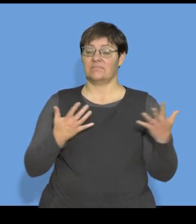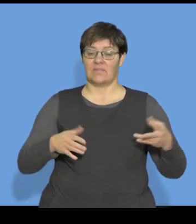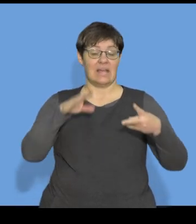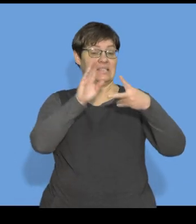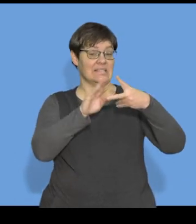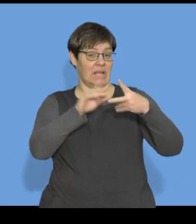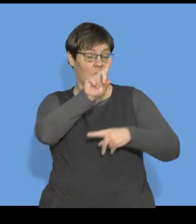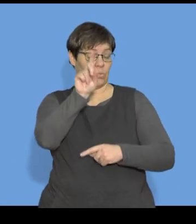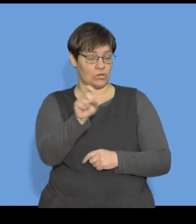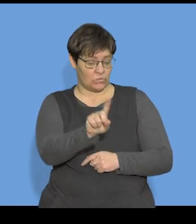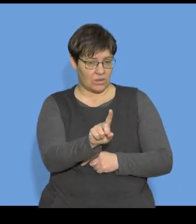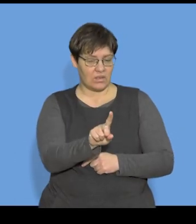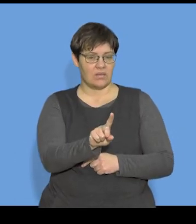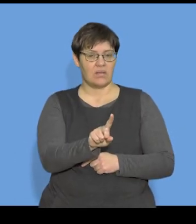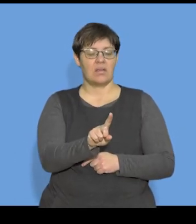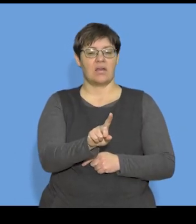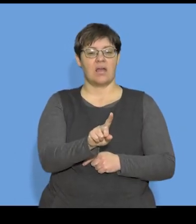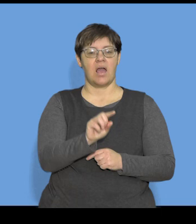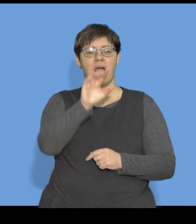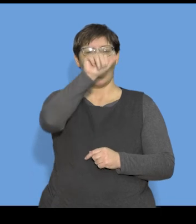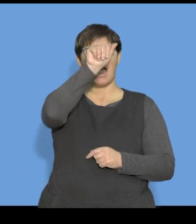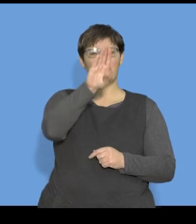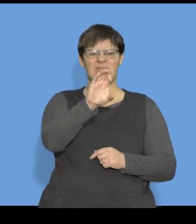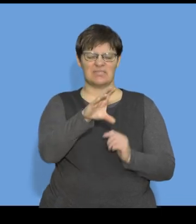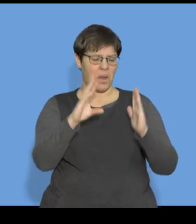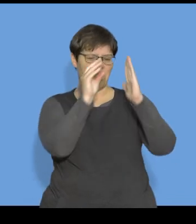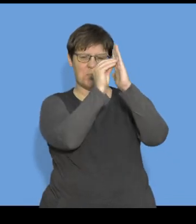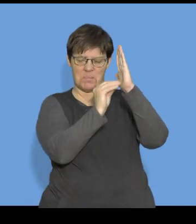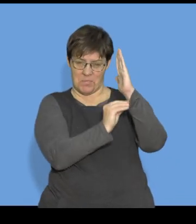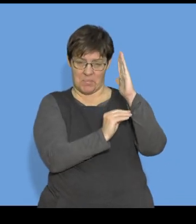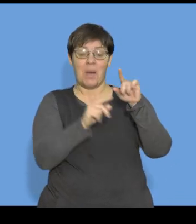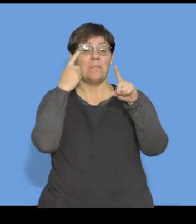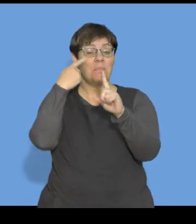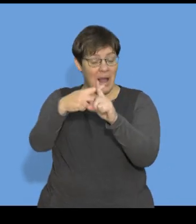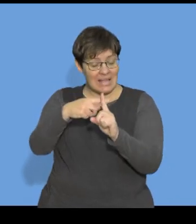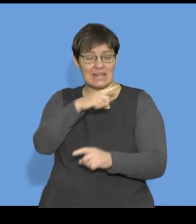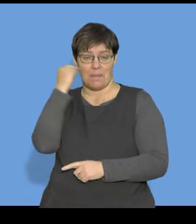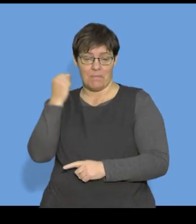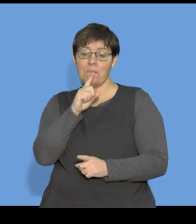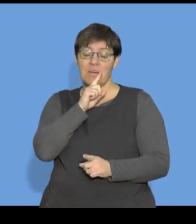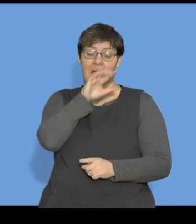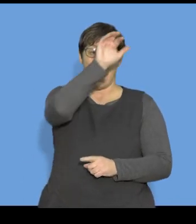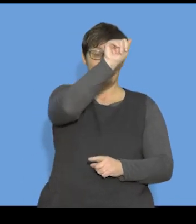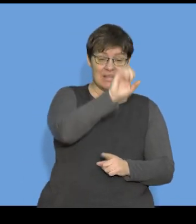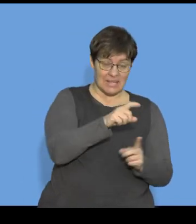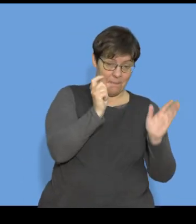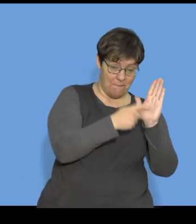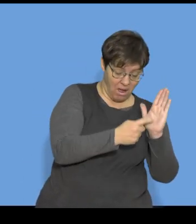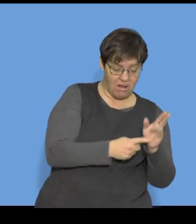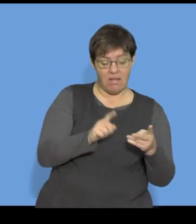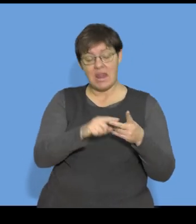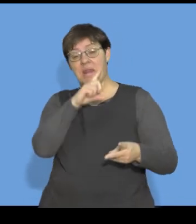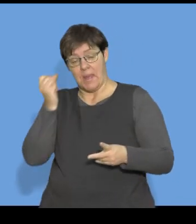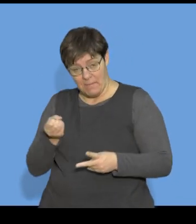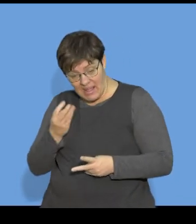the second question is write down the letter and the name. Remember, you'll get a mark for a letter and you'll get a mark